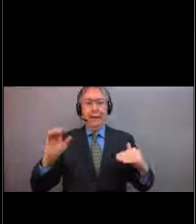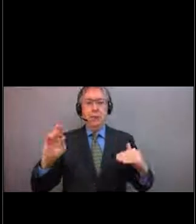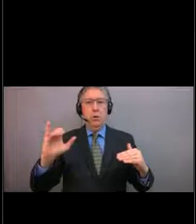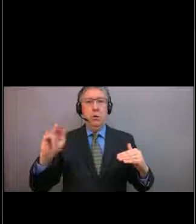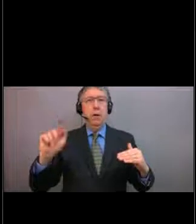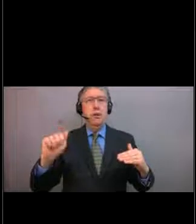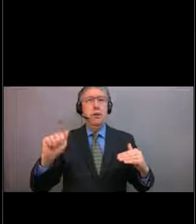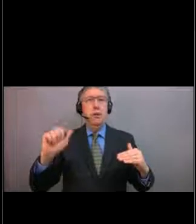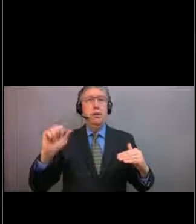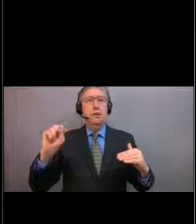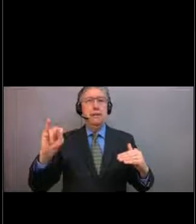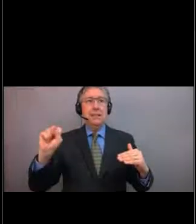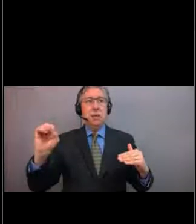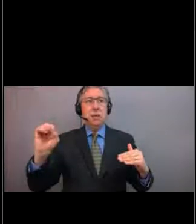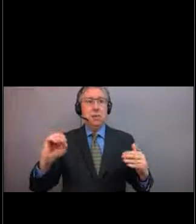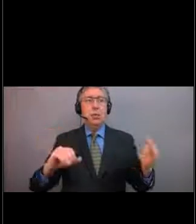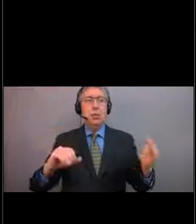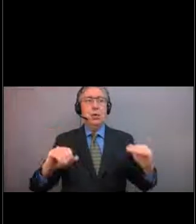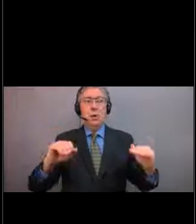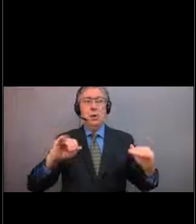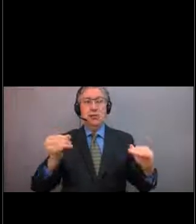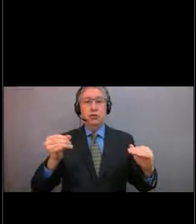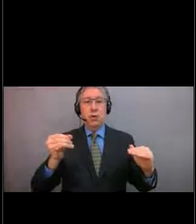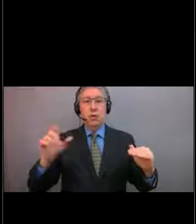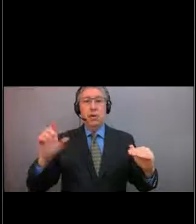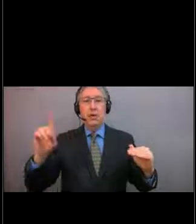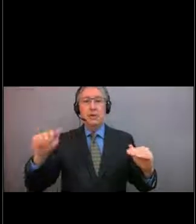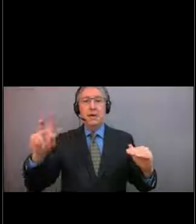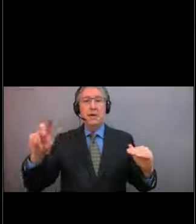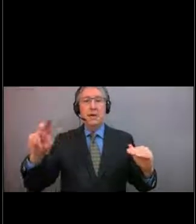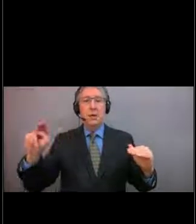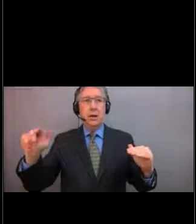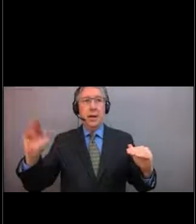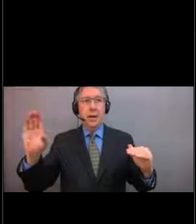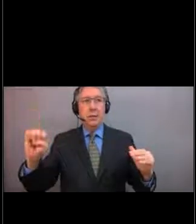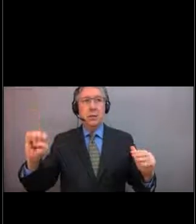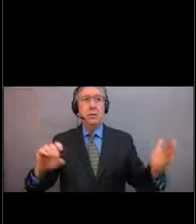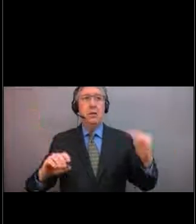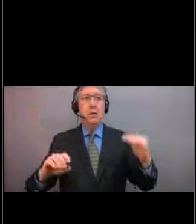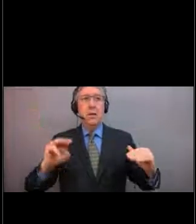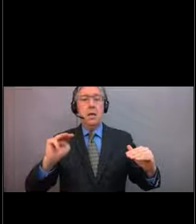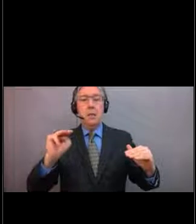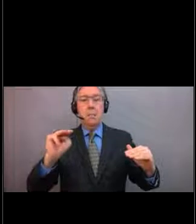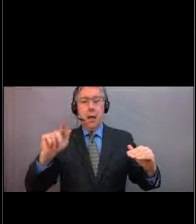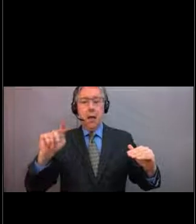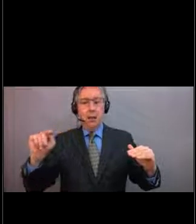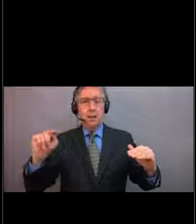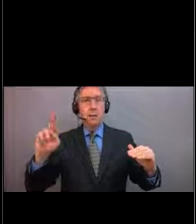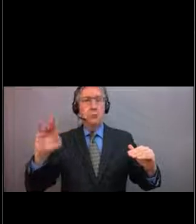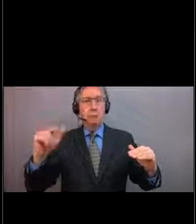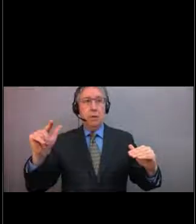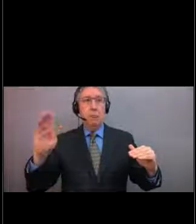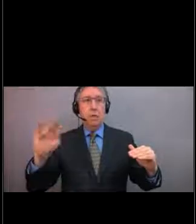Carolina Ciso, J. David Nance, Matt